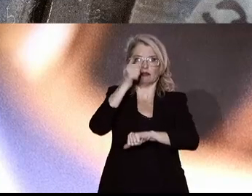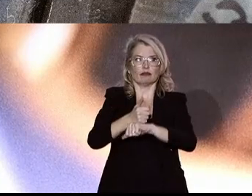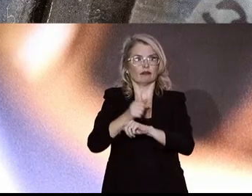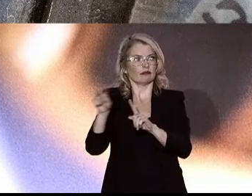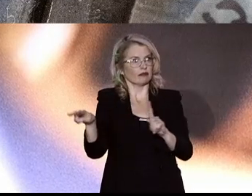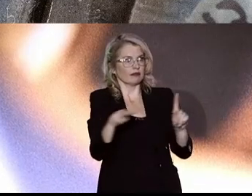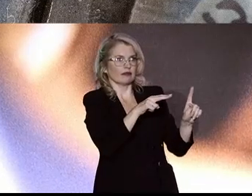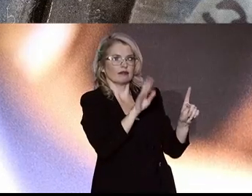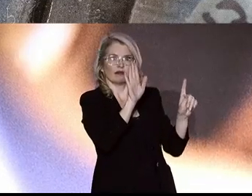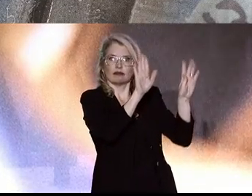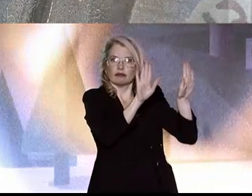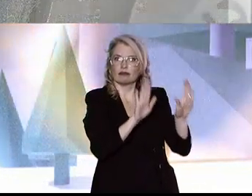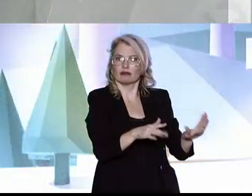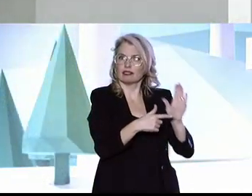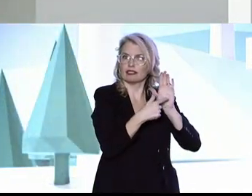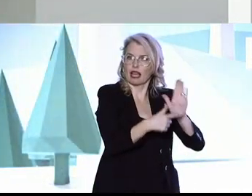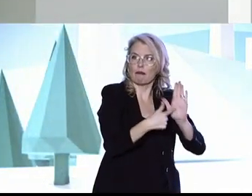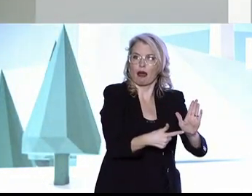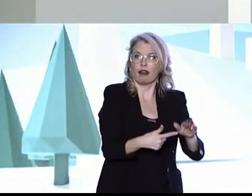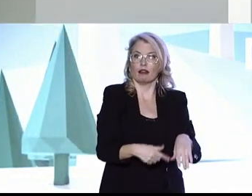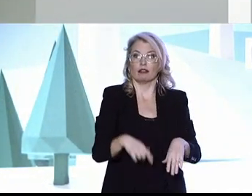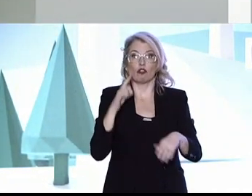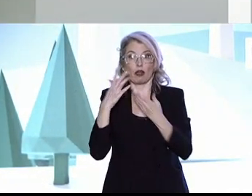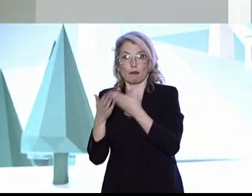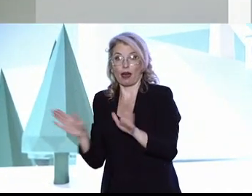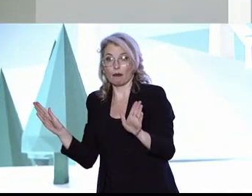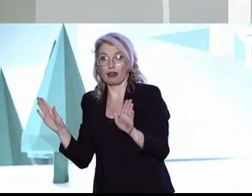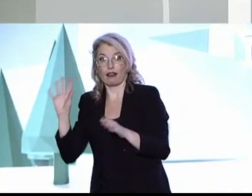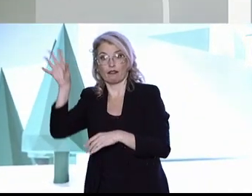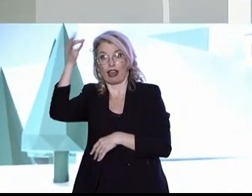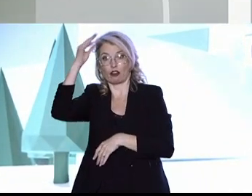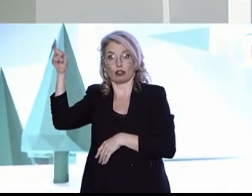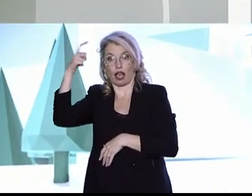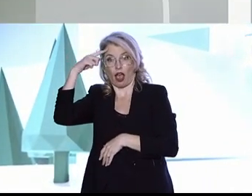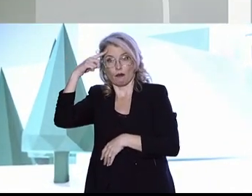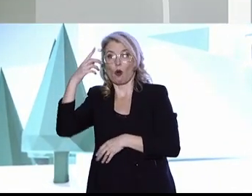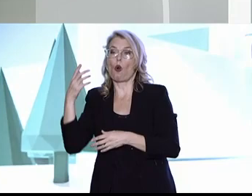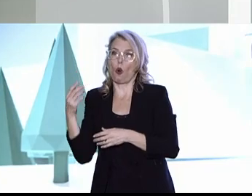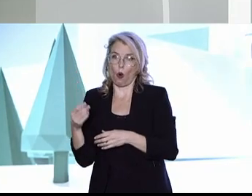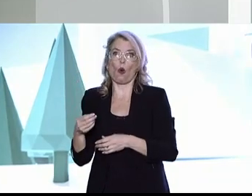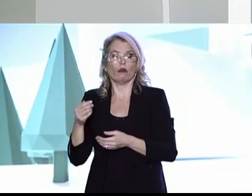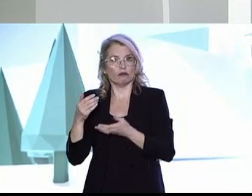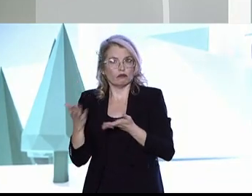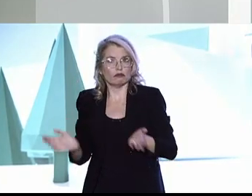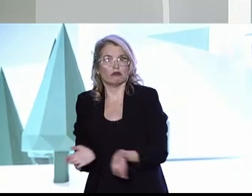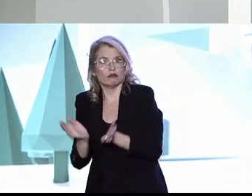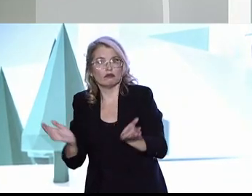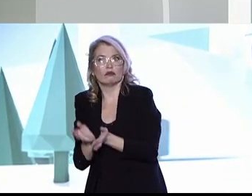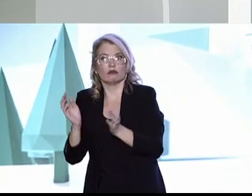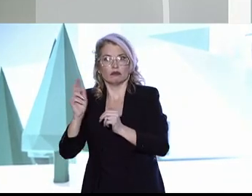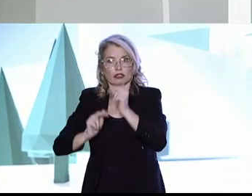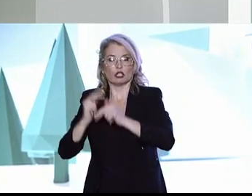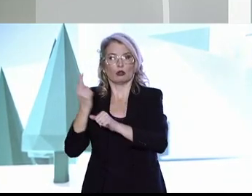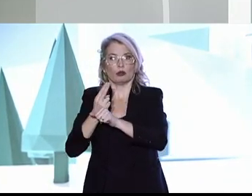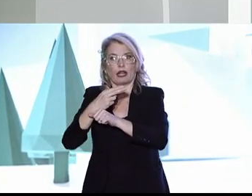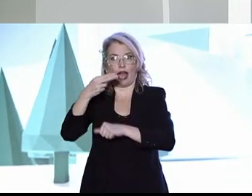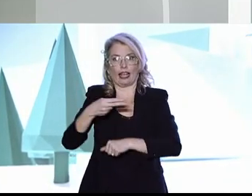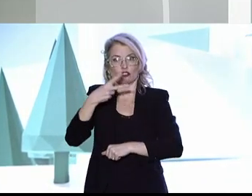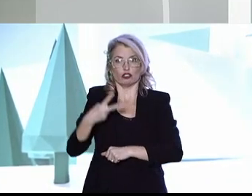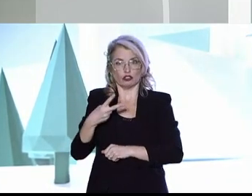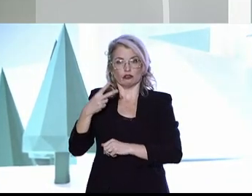great example. On the public side, the federal government is driving toward the buildup of a hydrogen